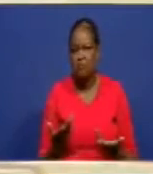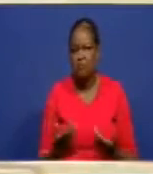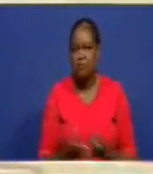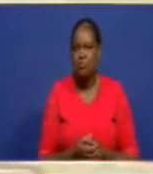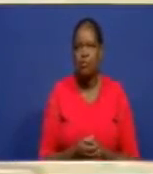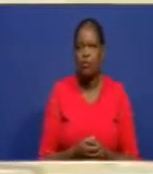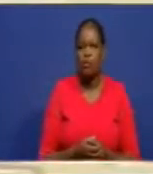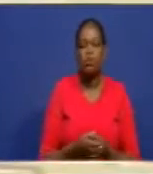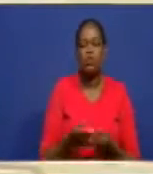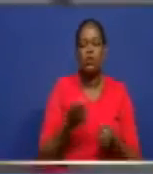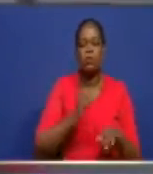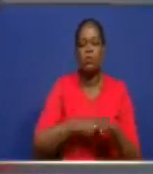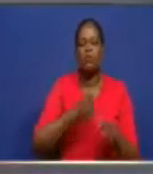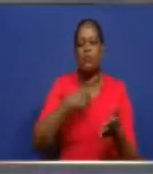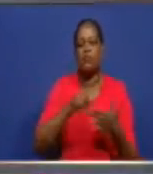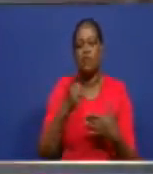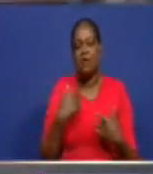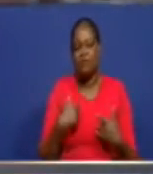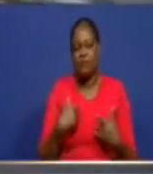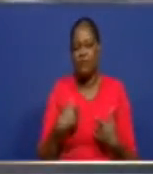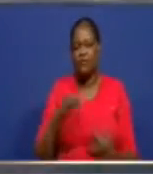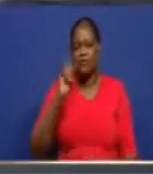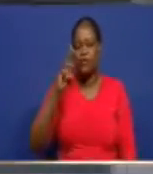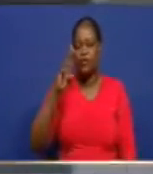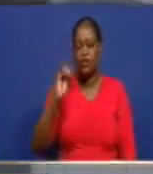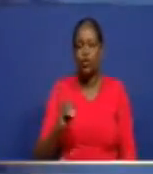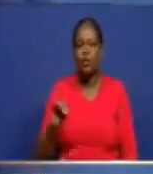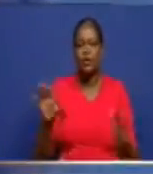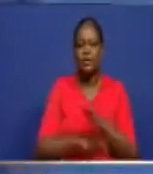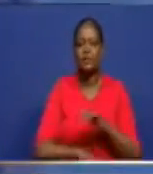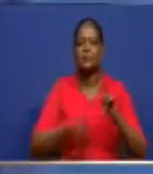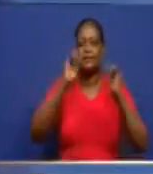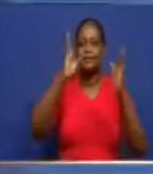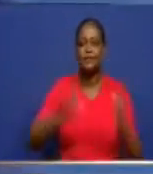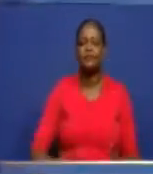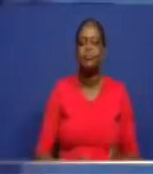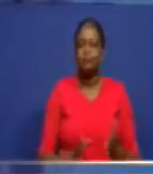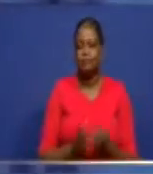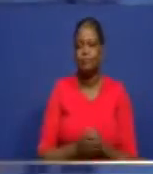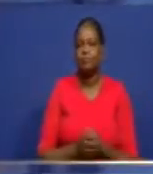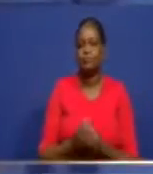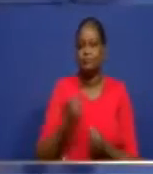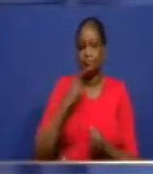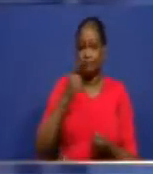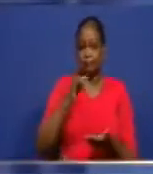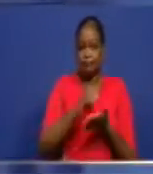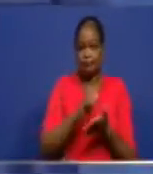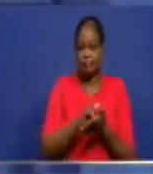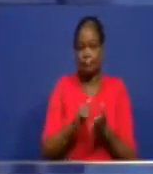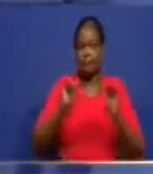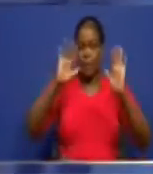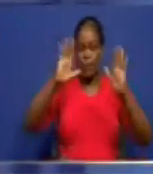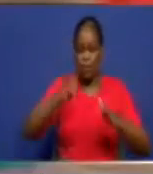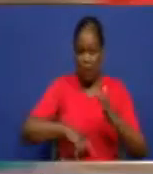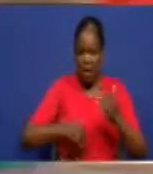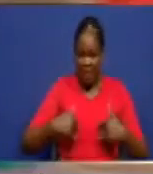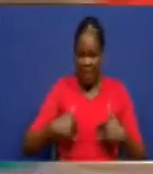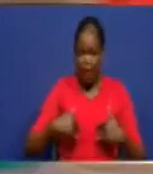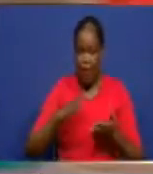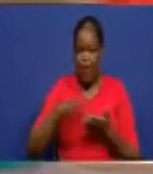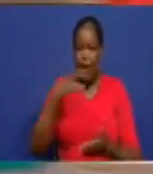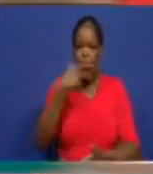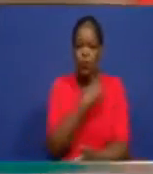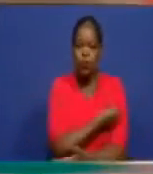own approval of shots. WHO Assistant Director General Mariangela Simau says it is important to have more